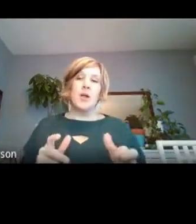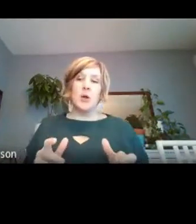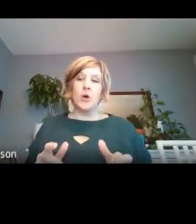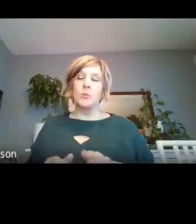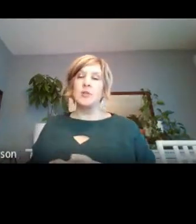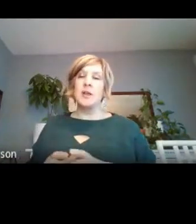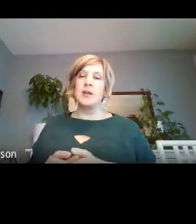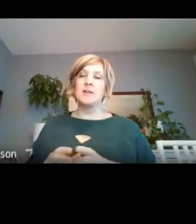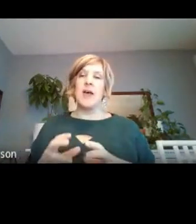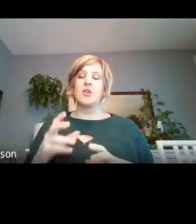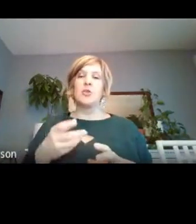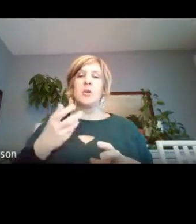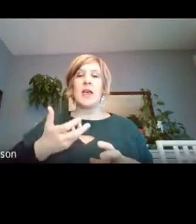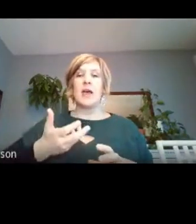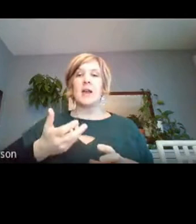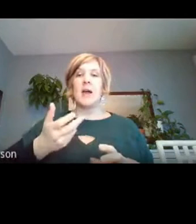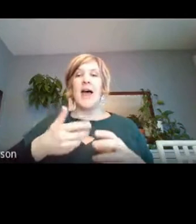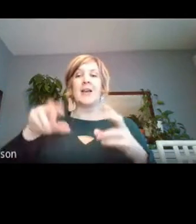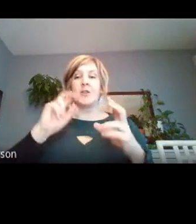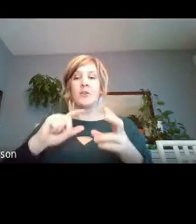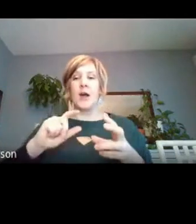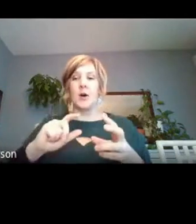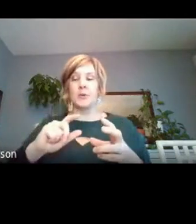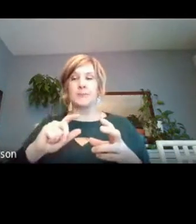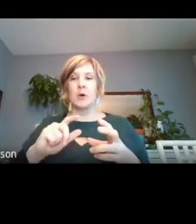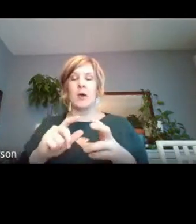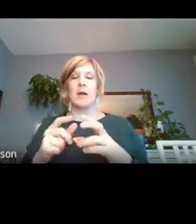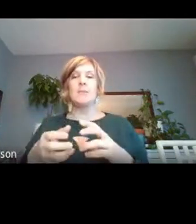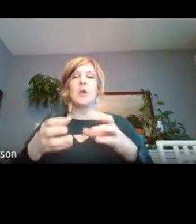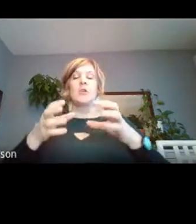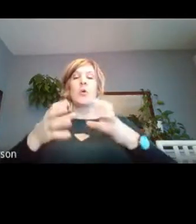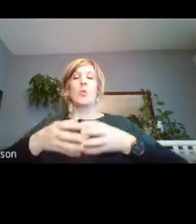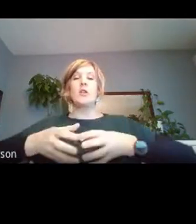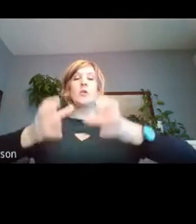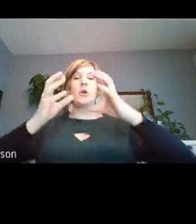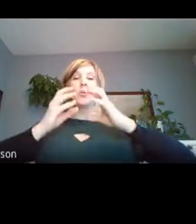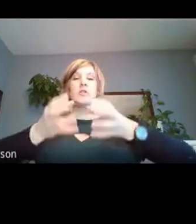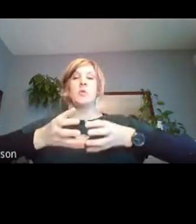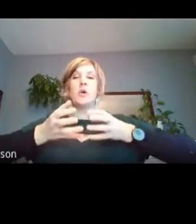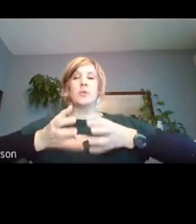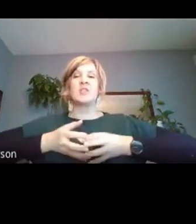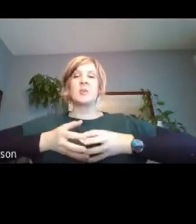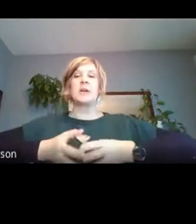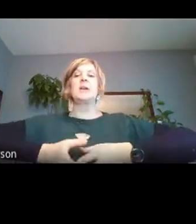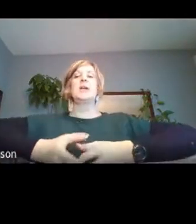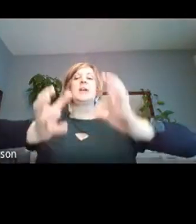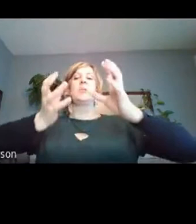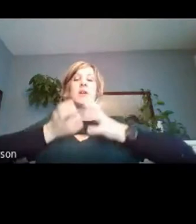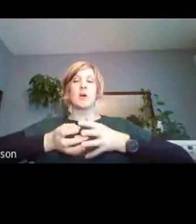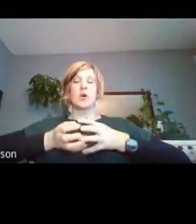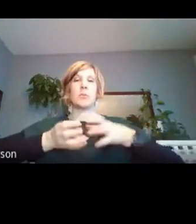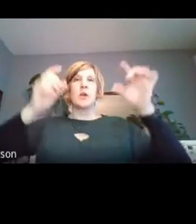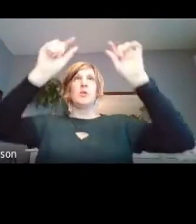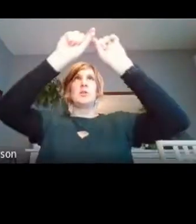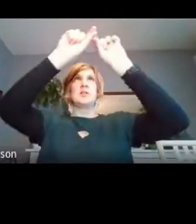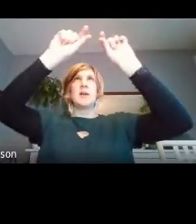about breakout rooms is that you can ask for help okay so when you are once you are a participant in a